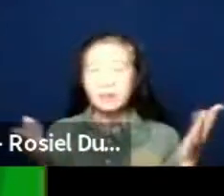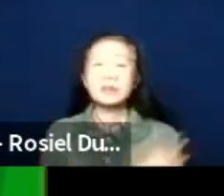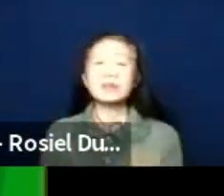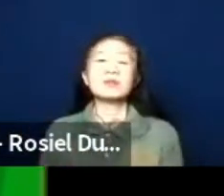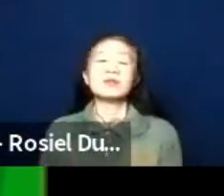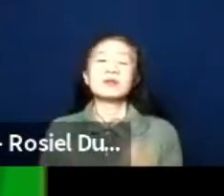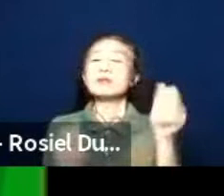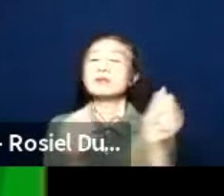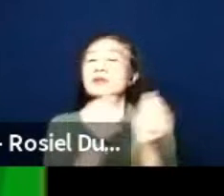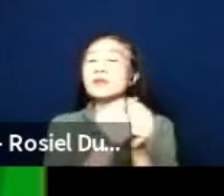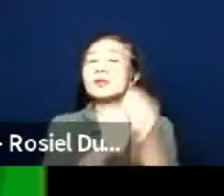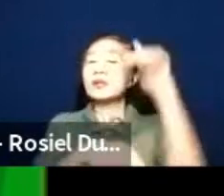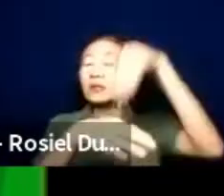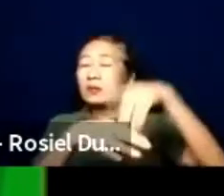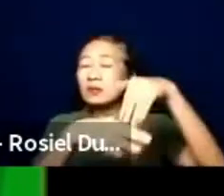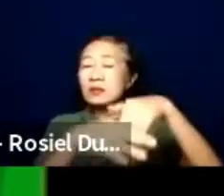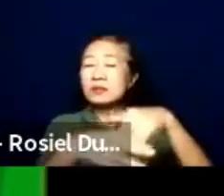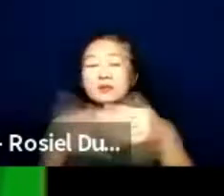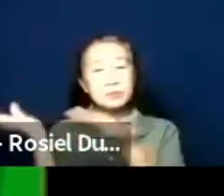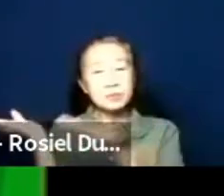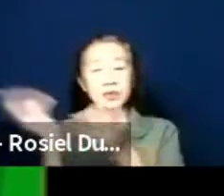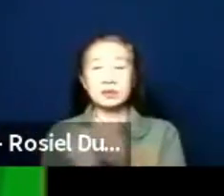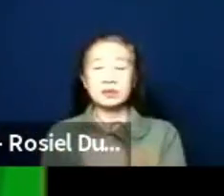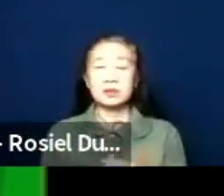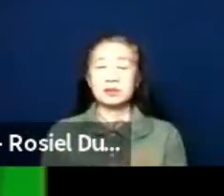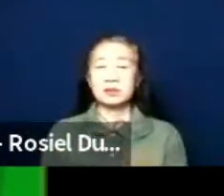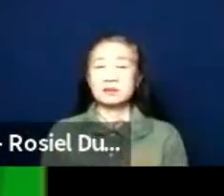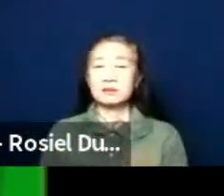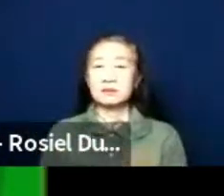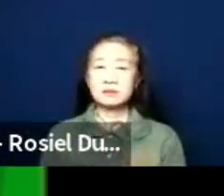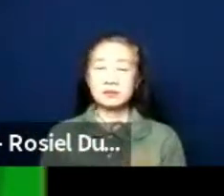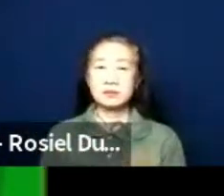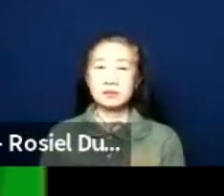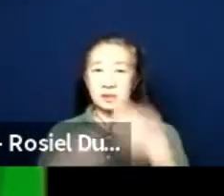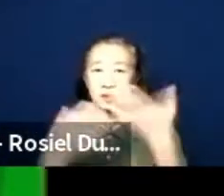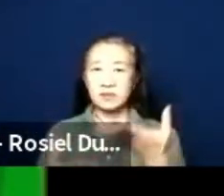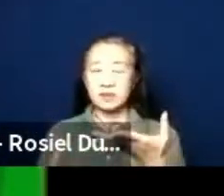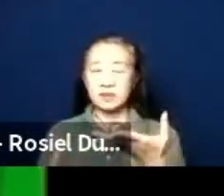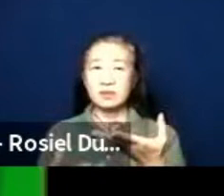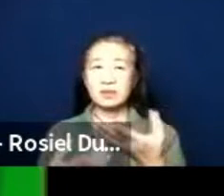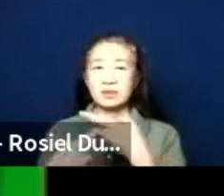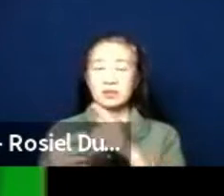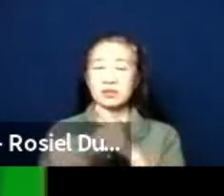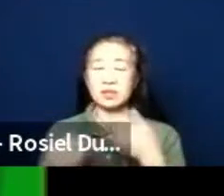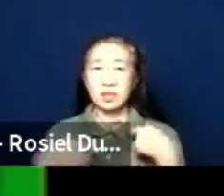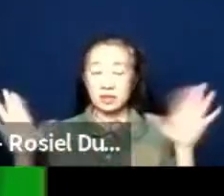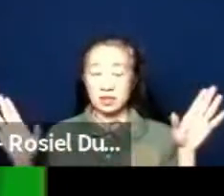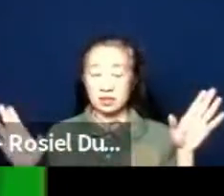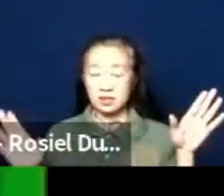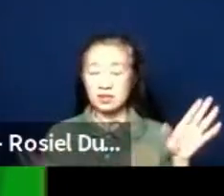board. Okay, this one was given away during Angels Walk for Autism